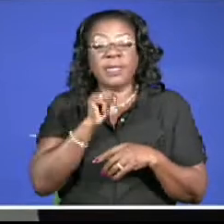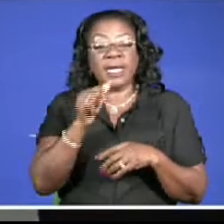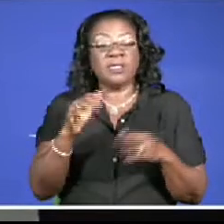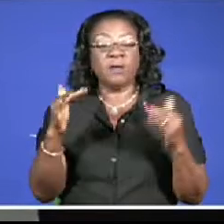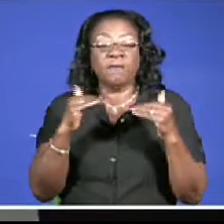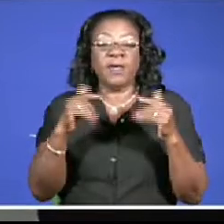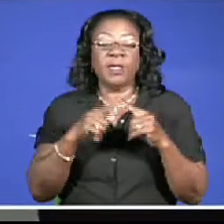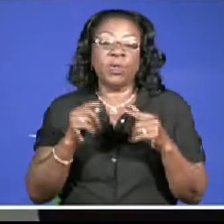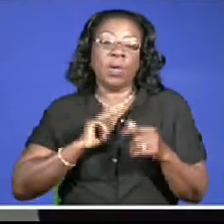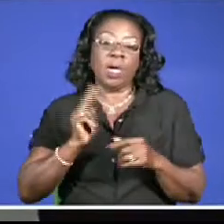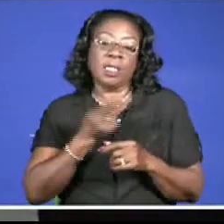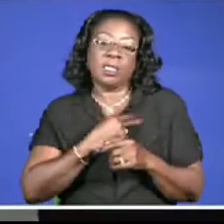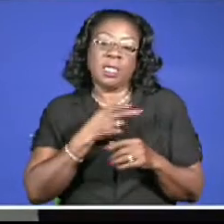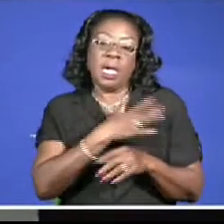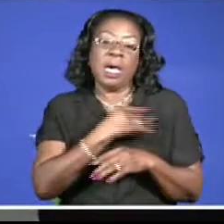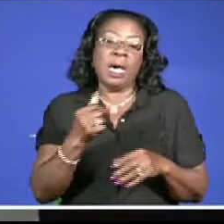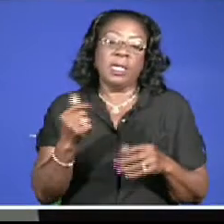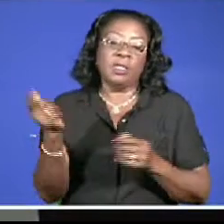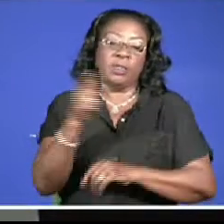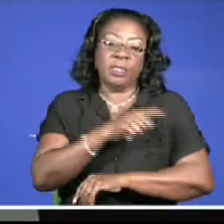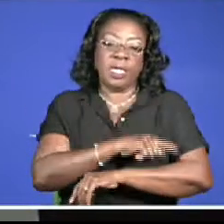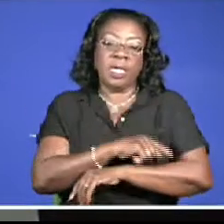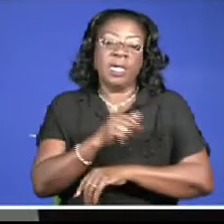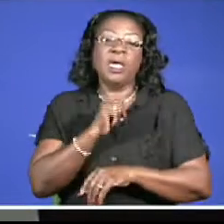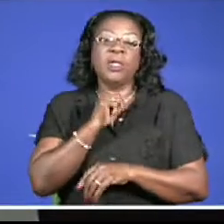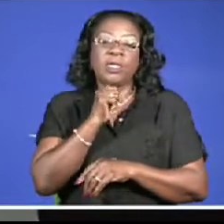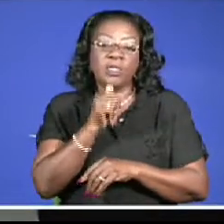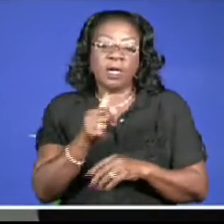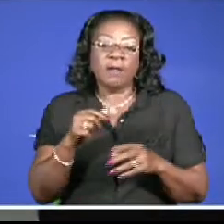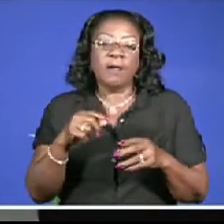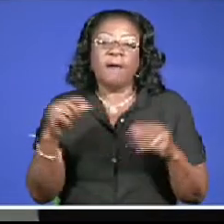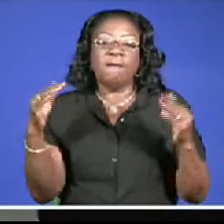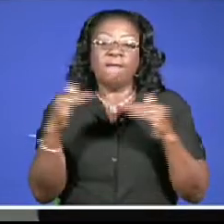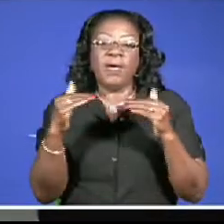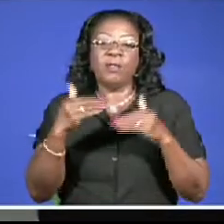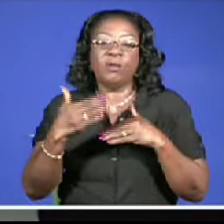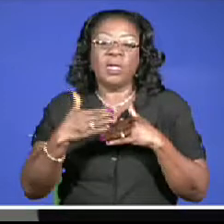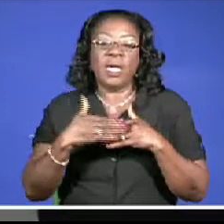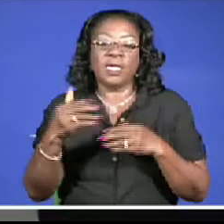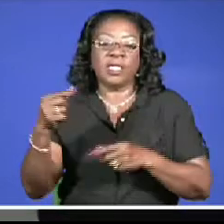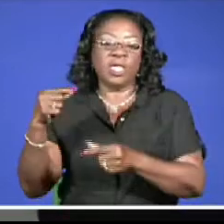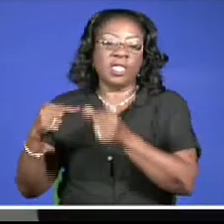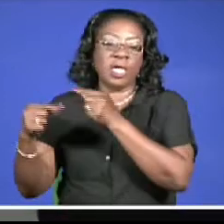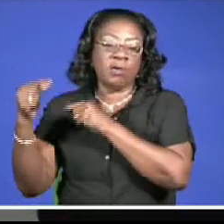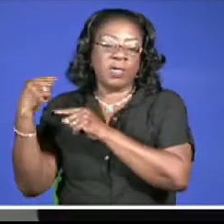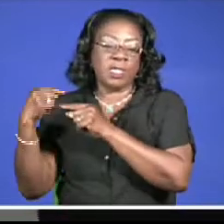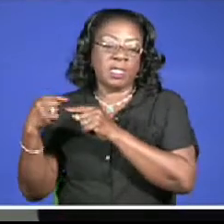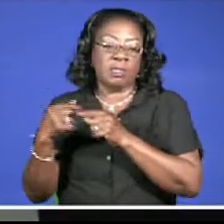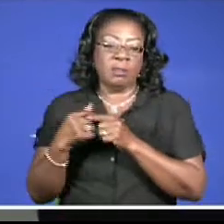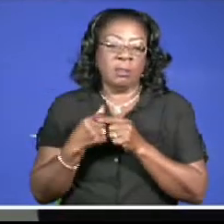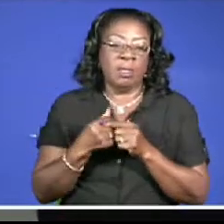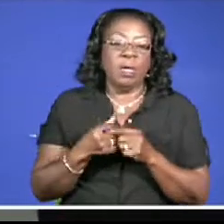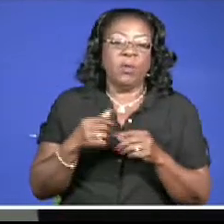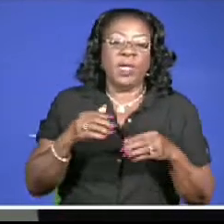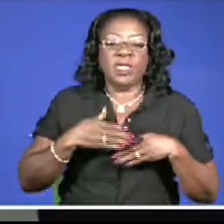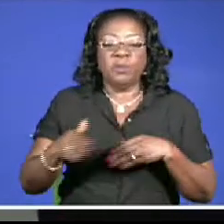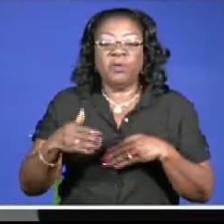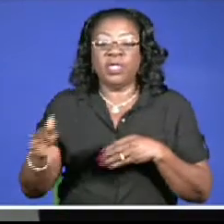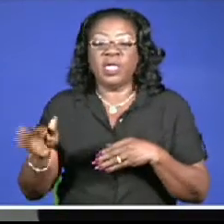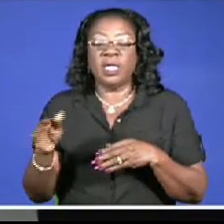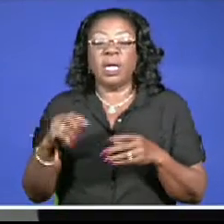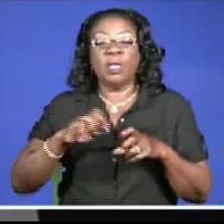us today, nor is it fair to the next generation, because all we're doing is pushing down the road